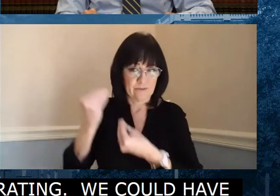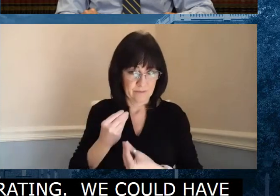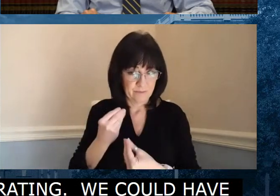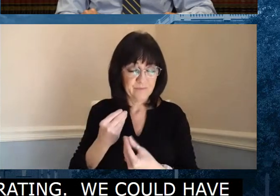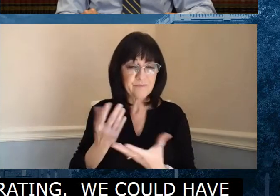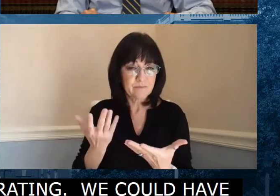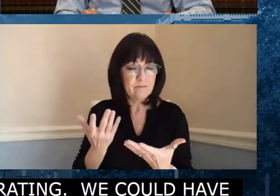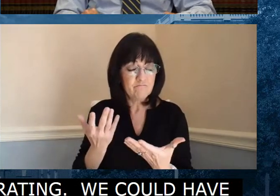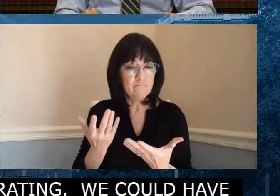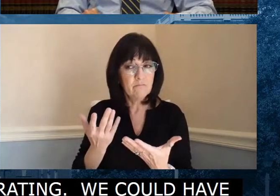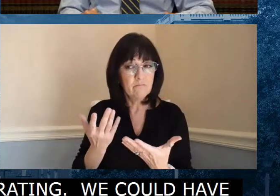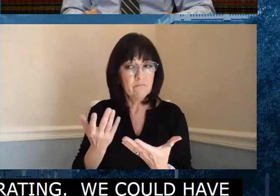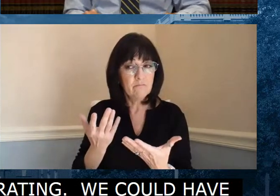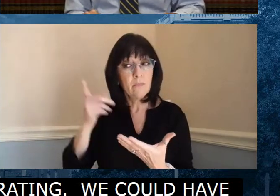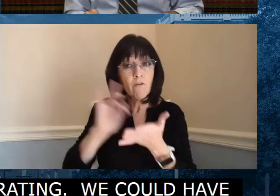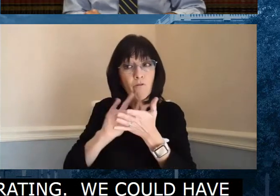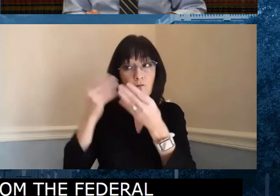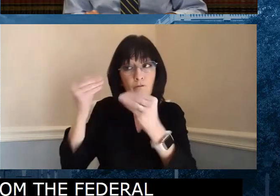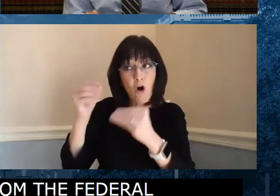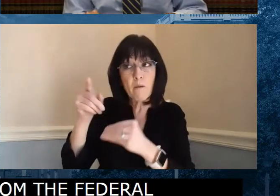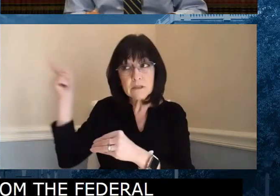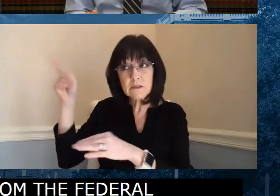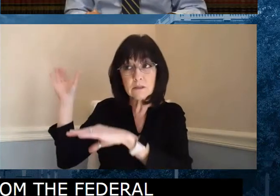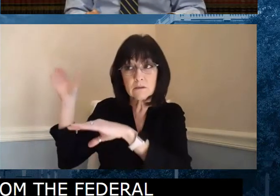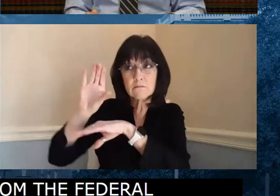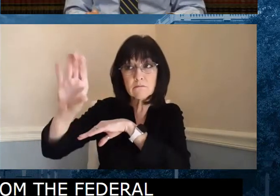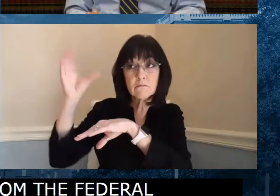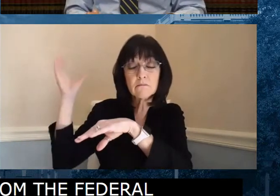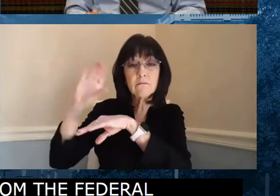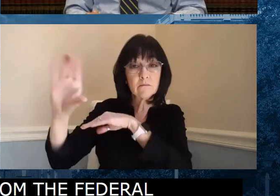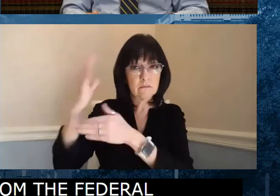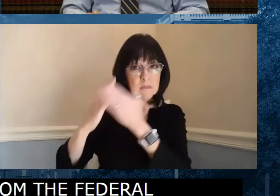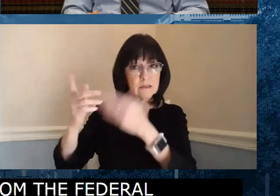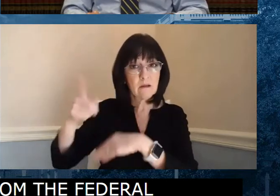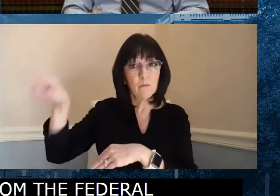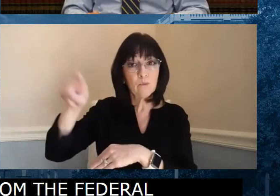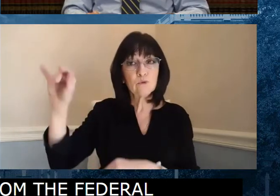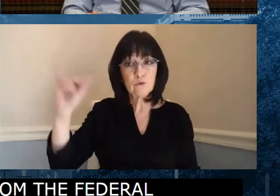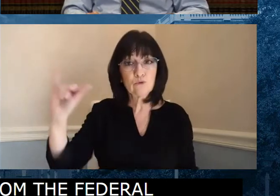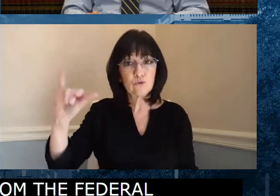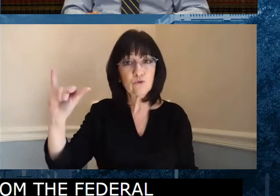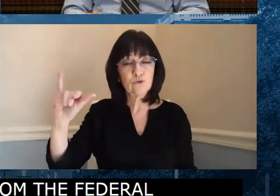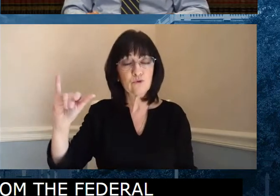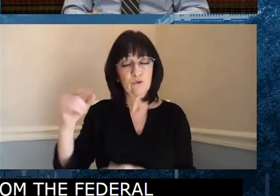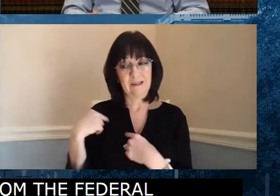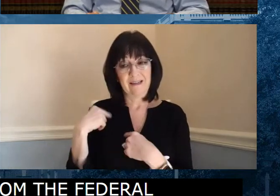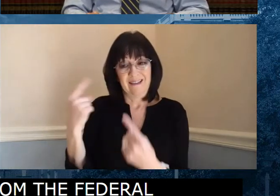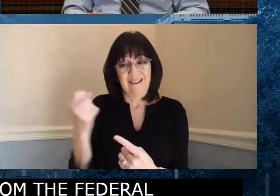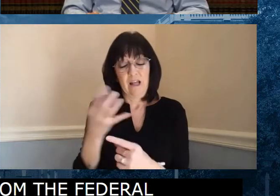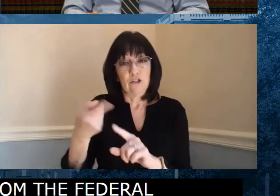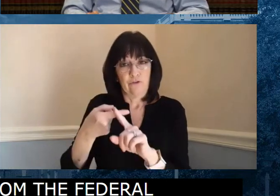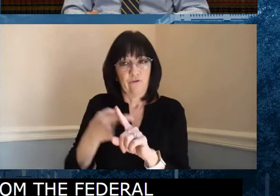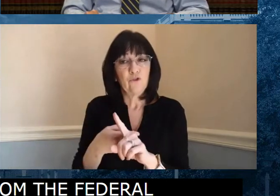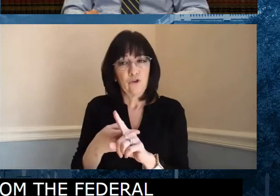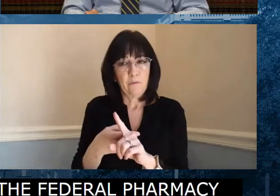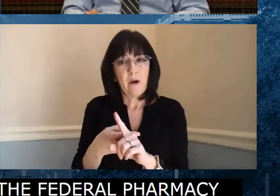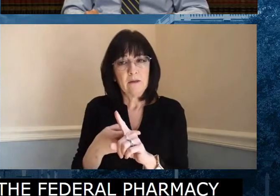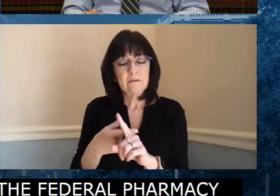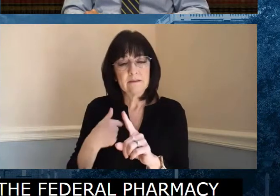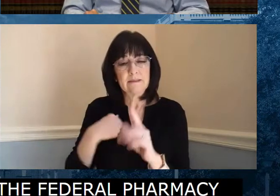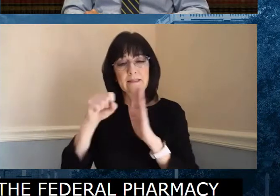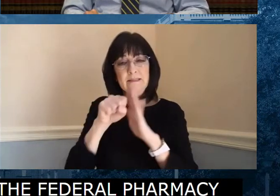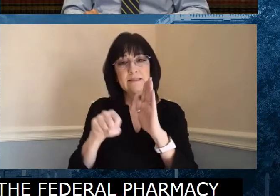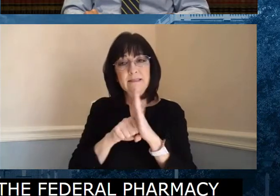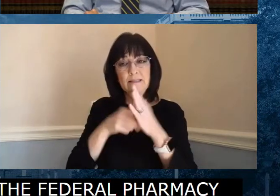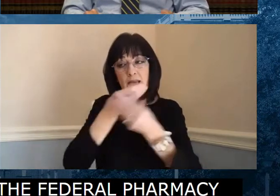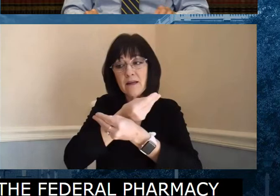tremendous partner. And that allocation has increased over the last couple months more than our state allocation, and they have